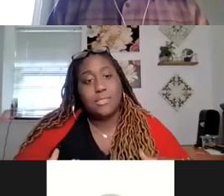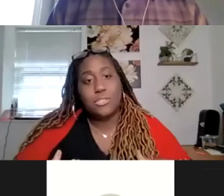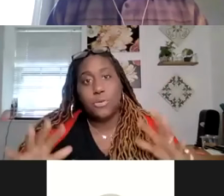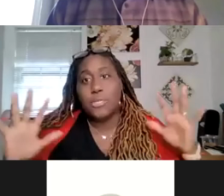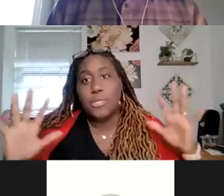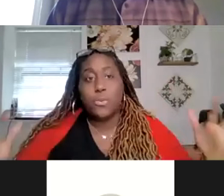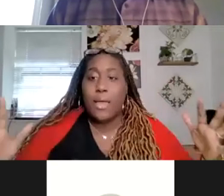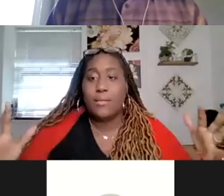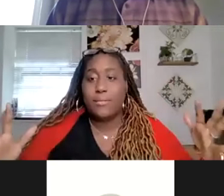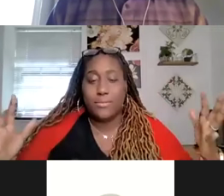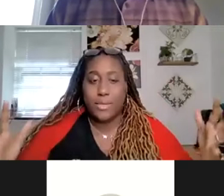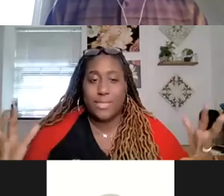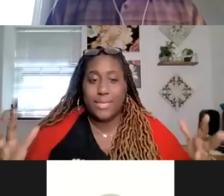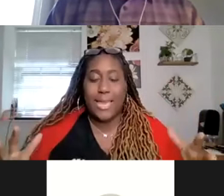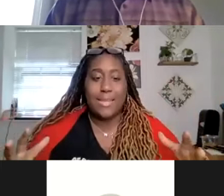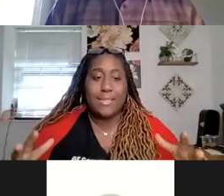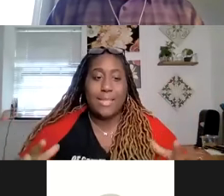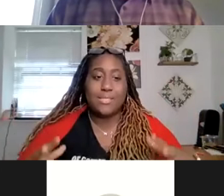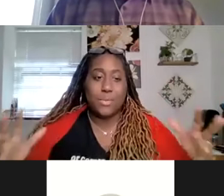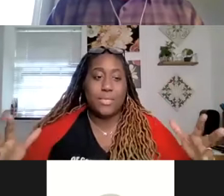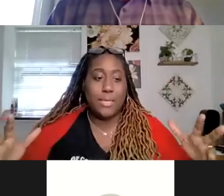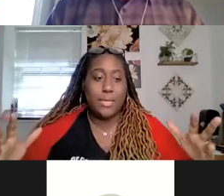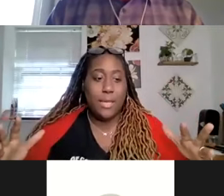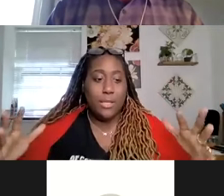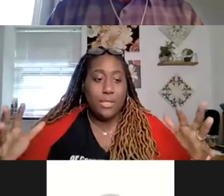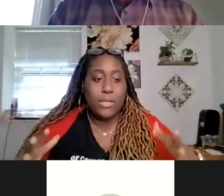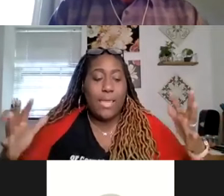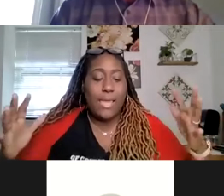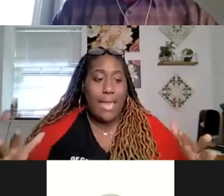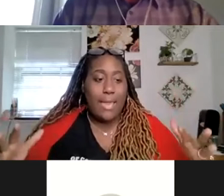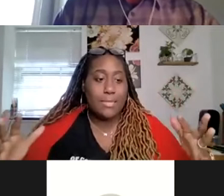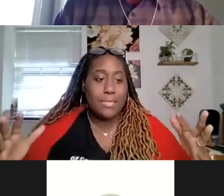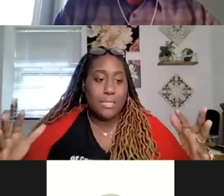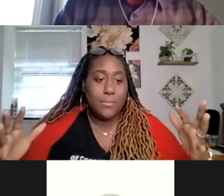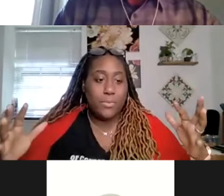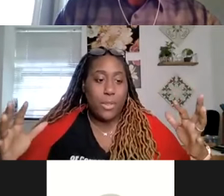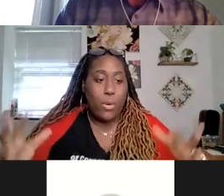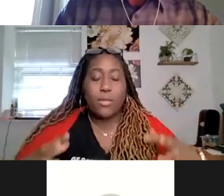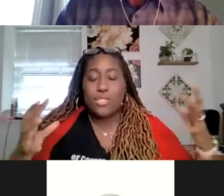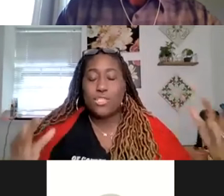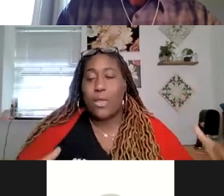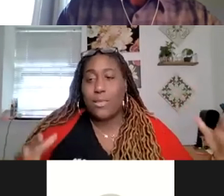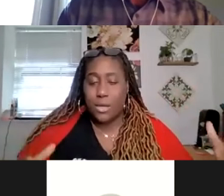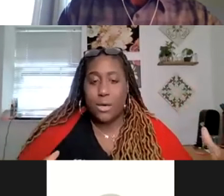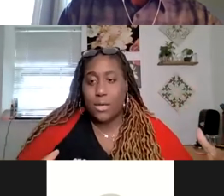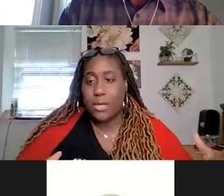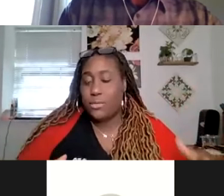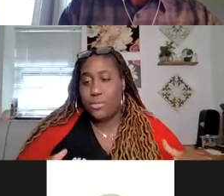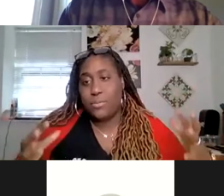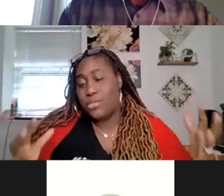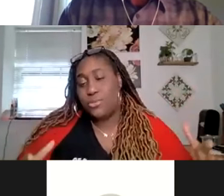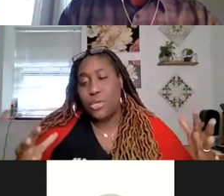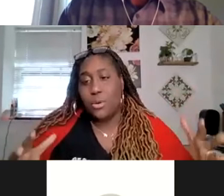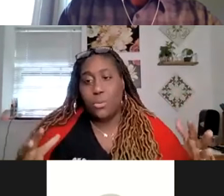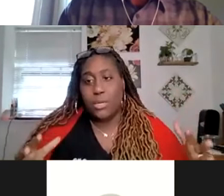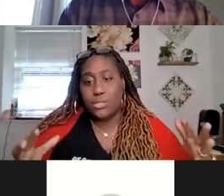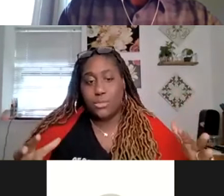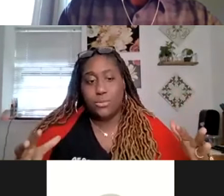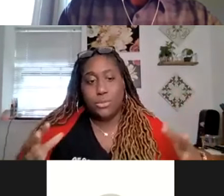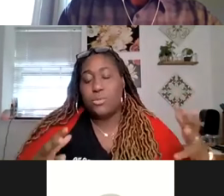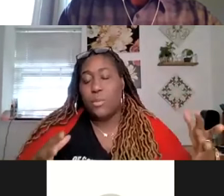is you do a SWOT, really. And that's really looking at where the strengths are, because you